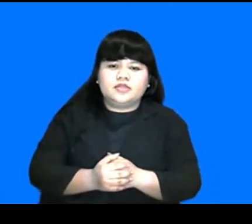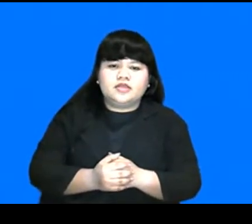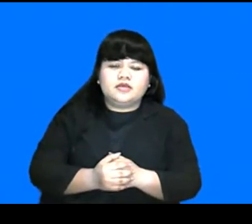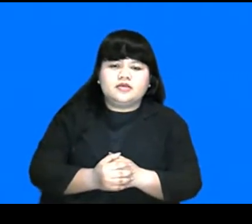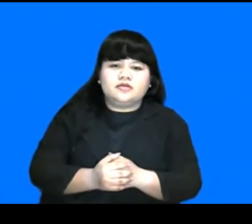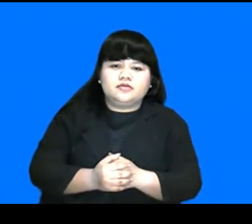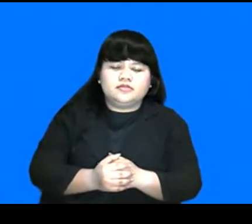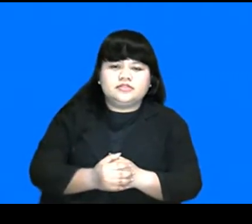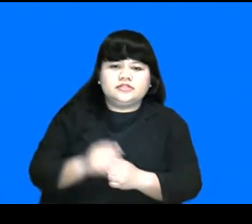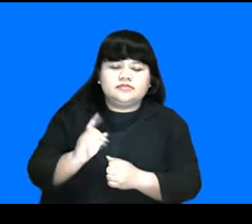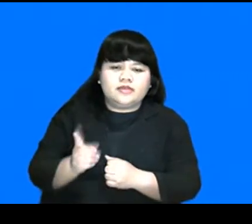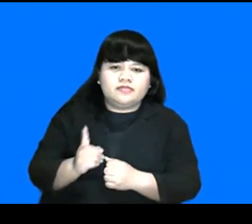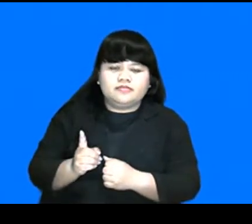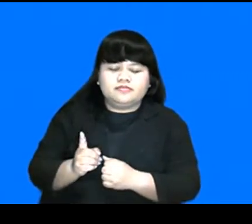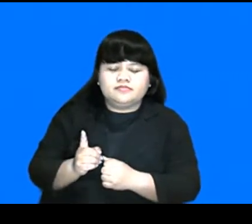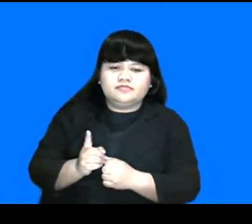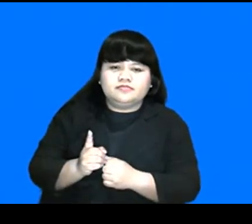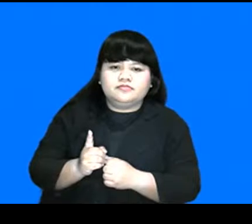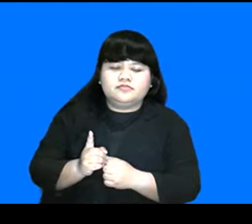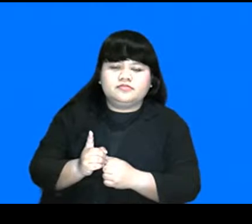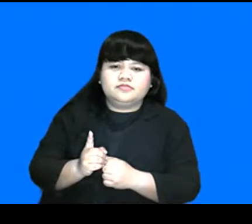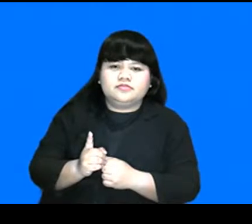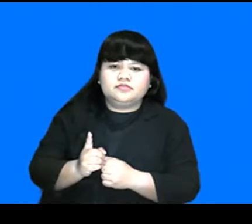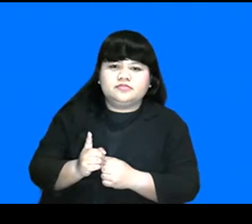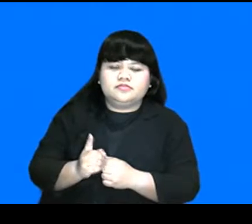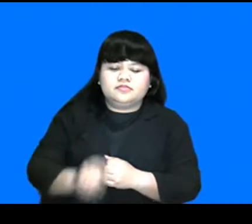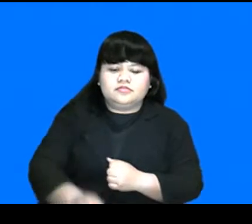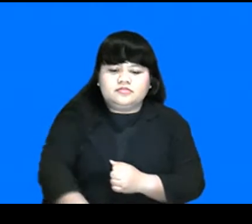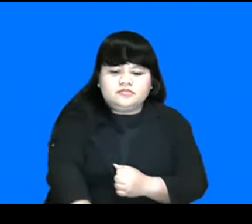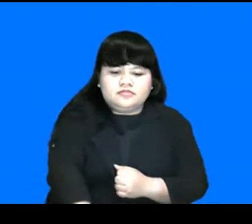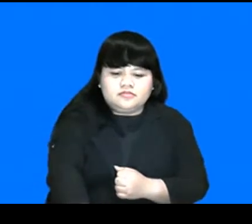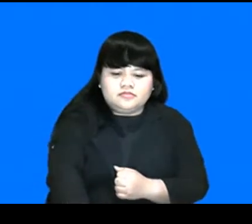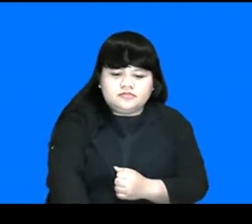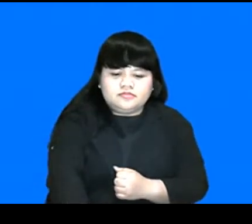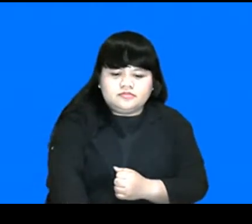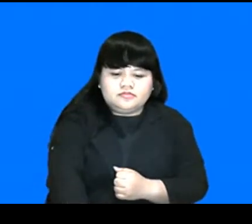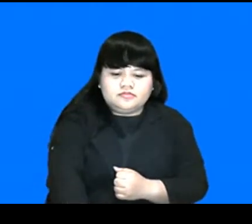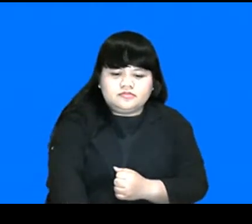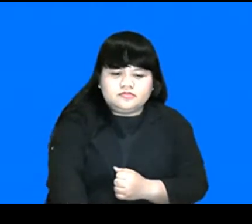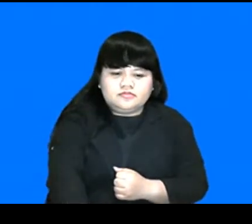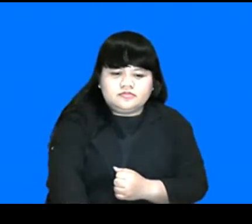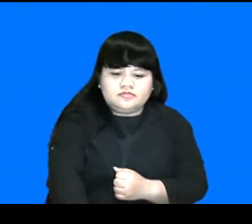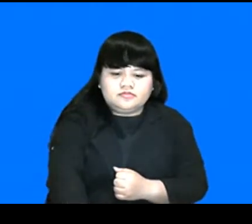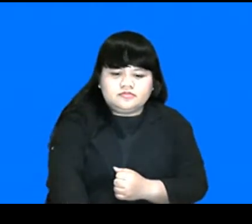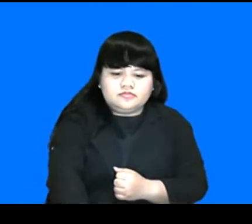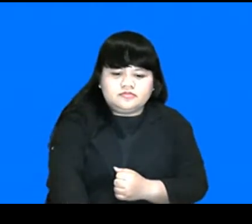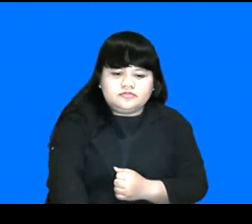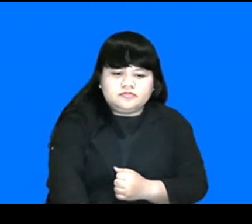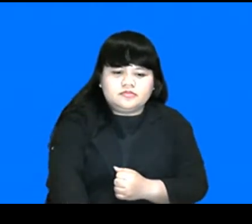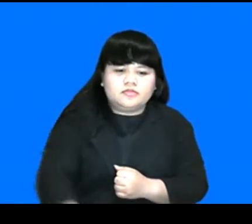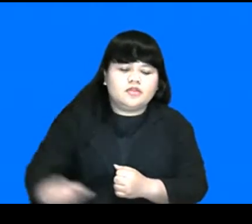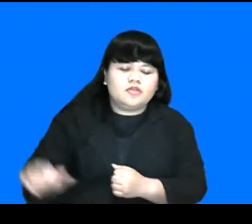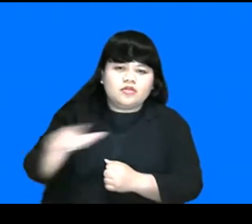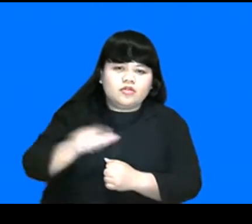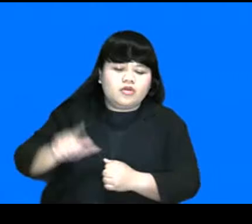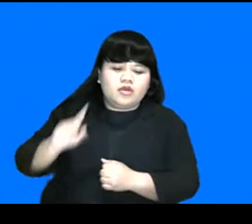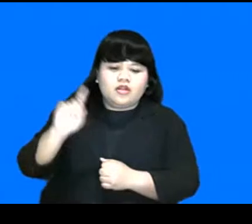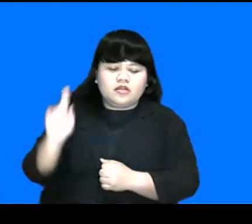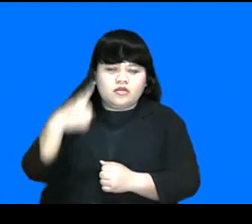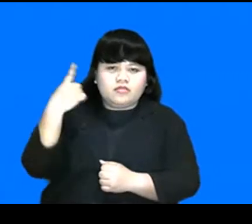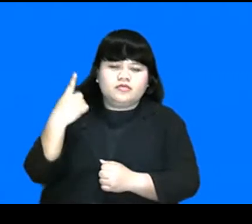model. So, and I think it's important, and many local governments actually don't do anything about it. So I